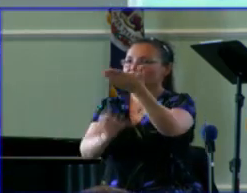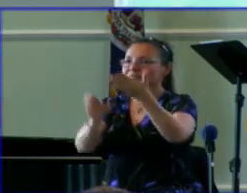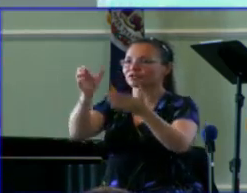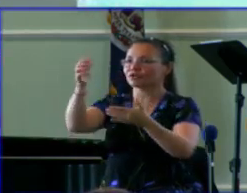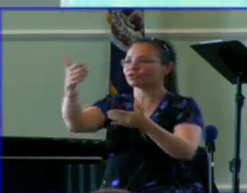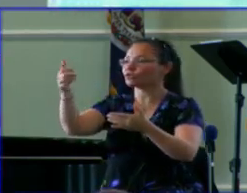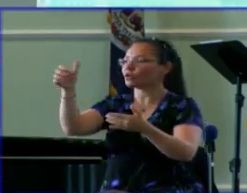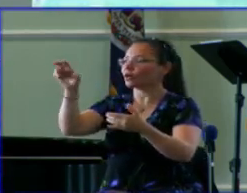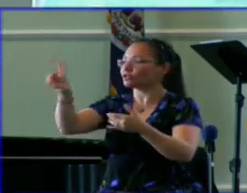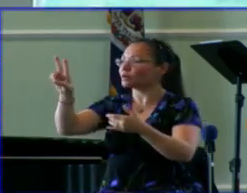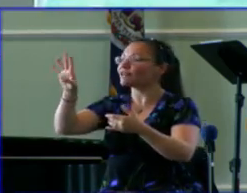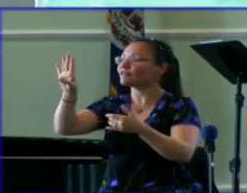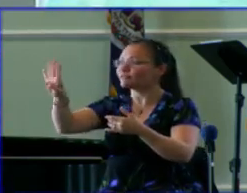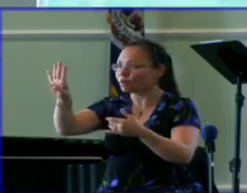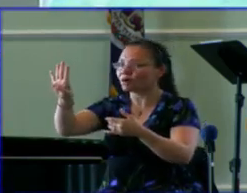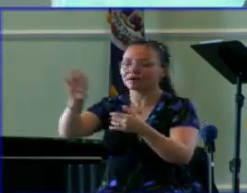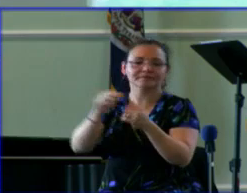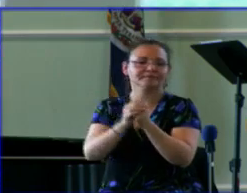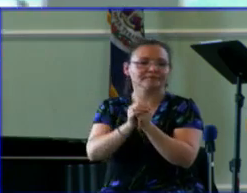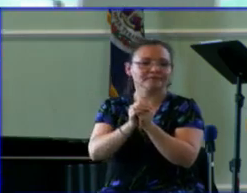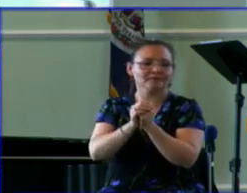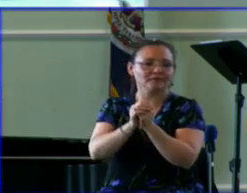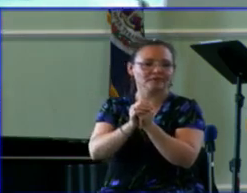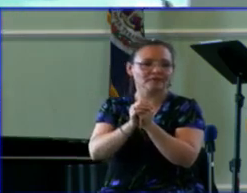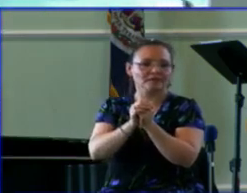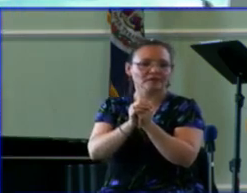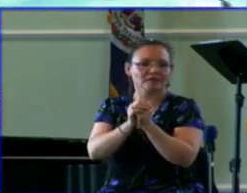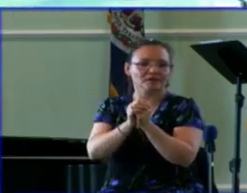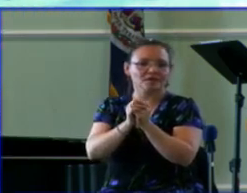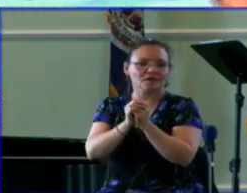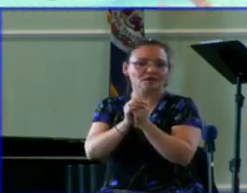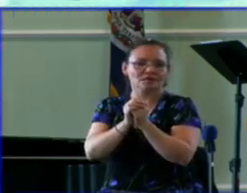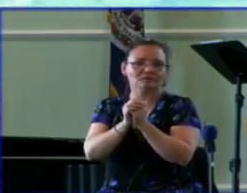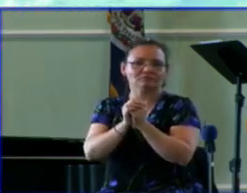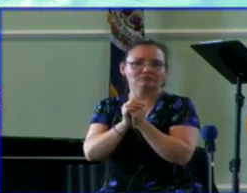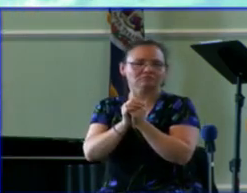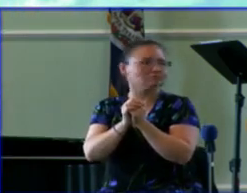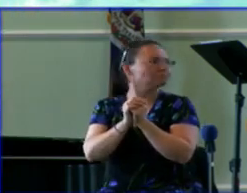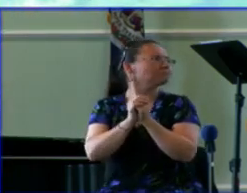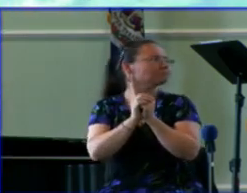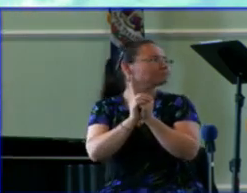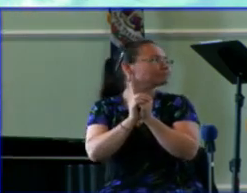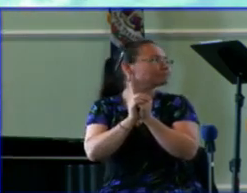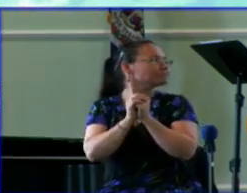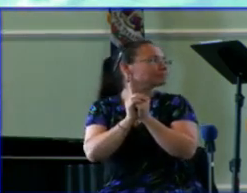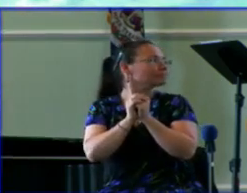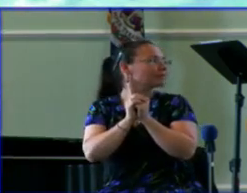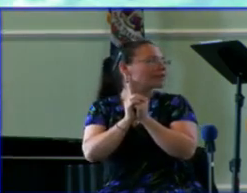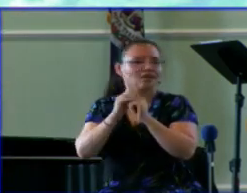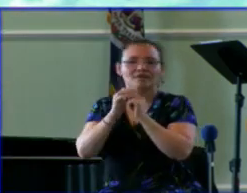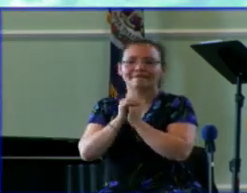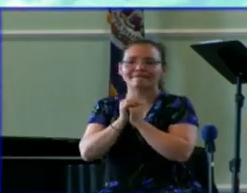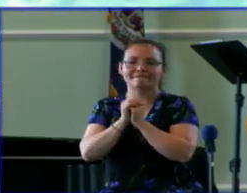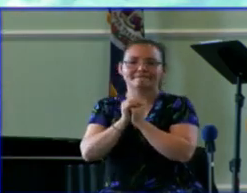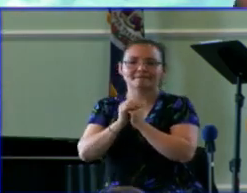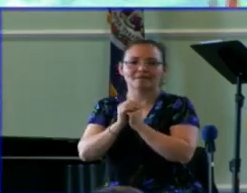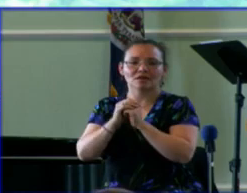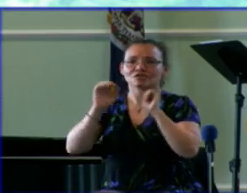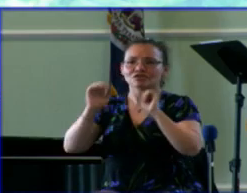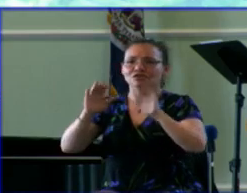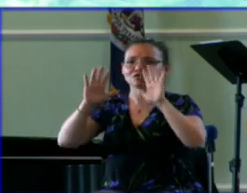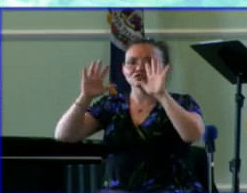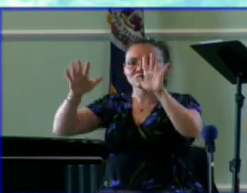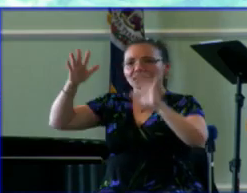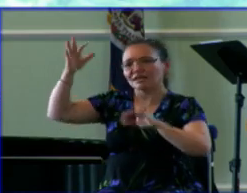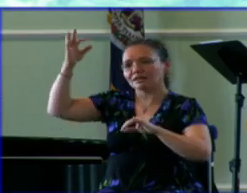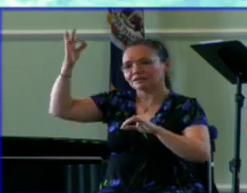The great, what we call the great Olivet Discourse, which was done on the Mount of Olives.